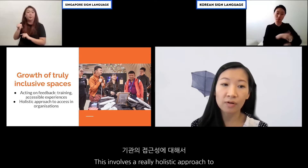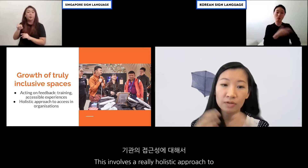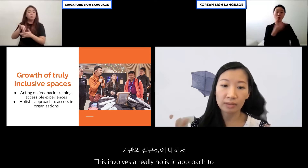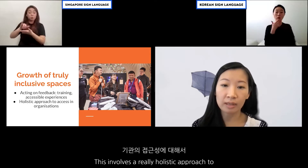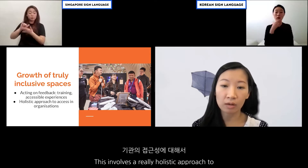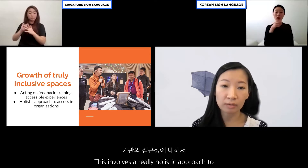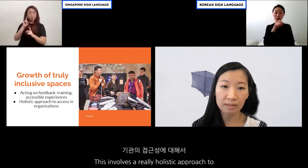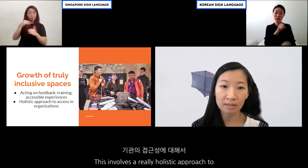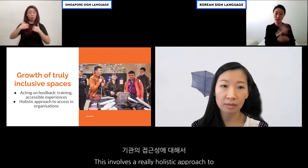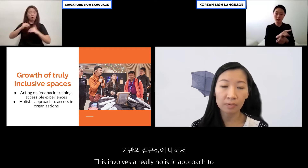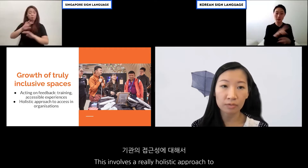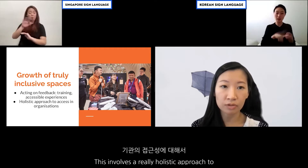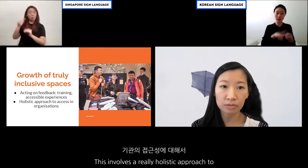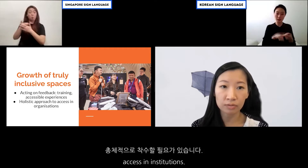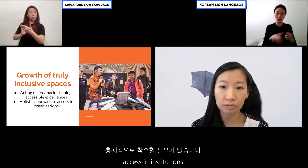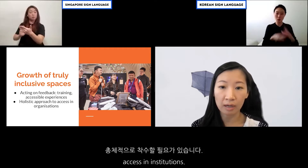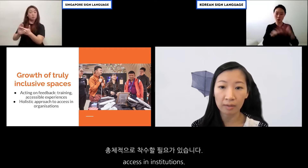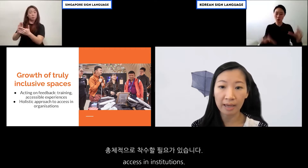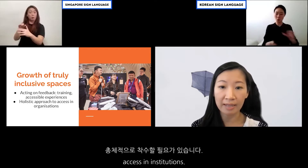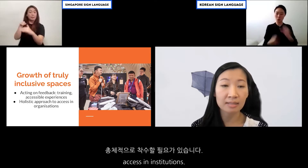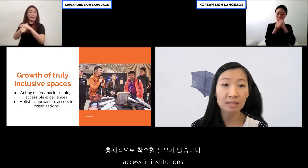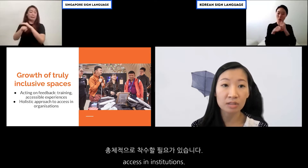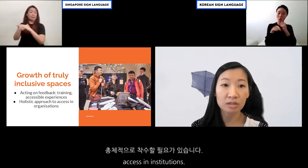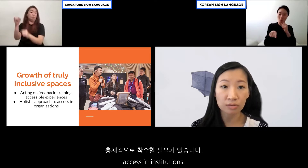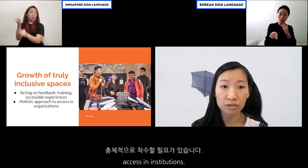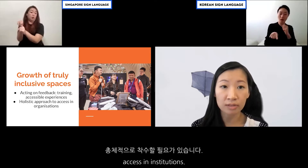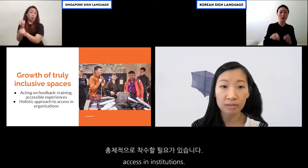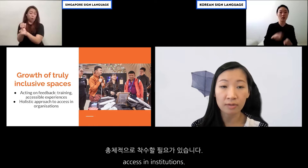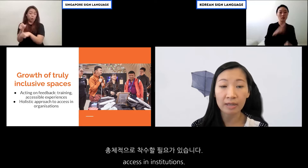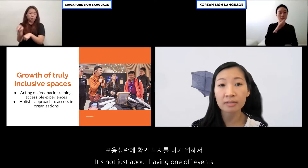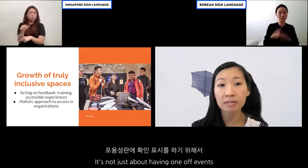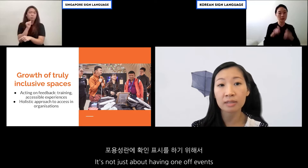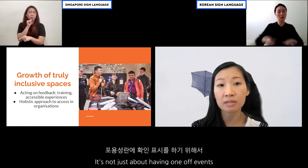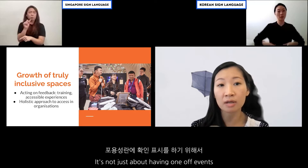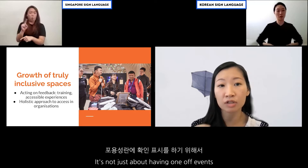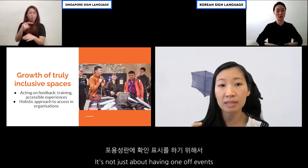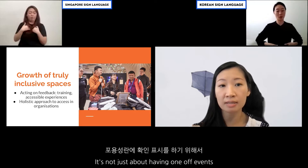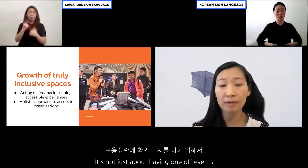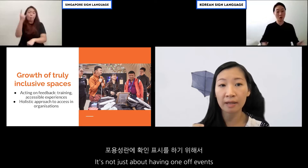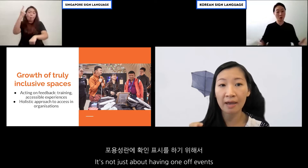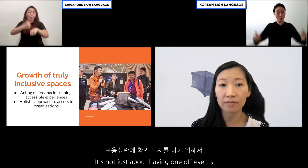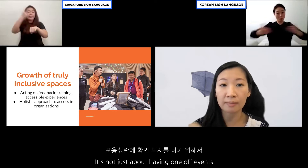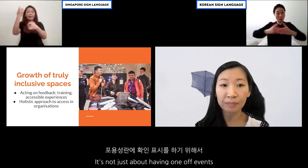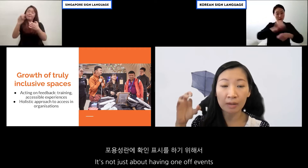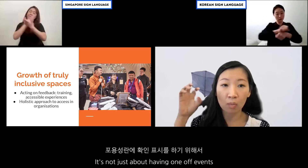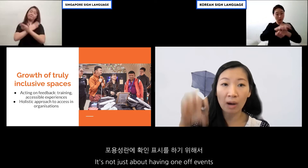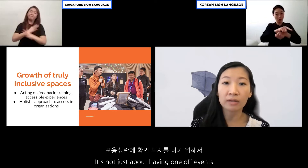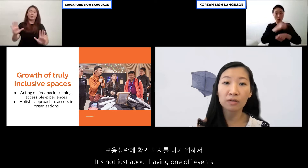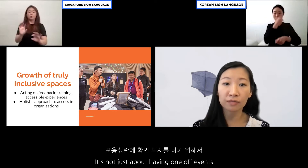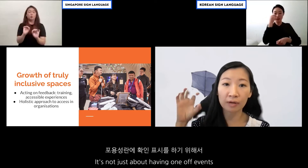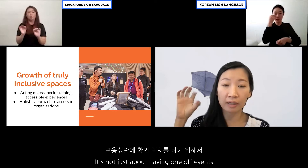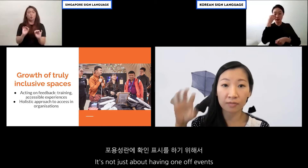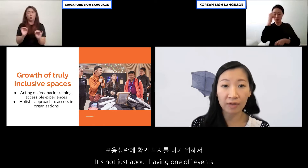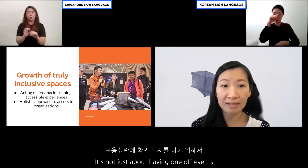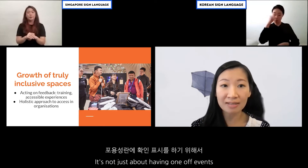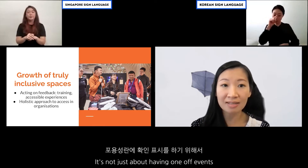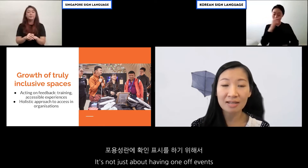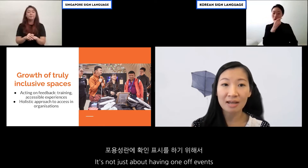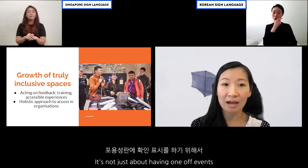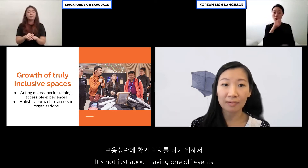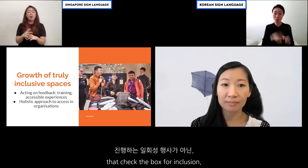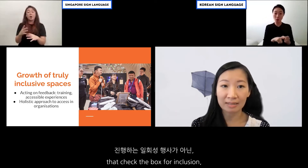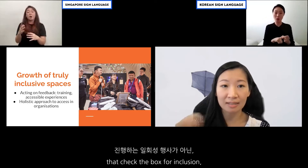this involves really a holistic approach to accessing institutions, right? So it's not just about having one-off